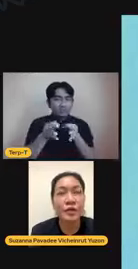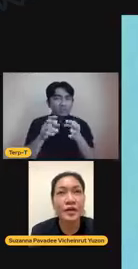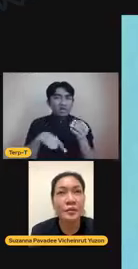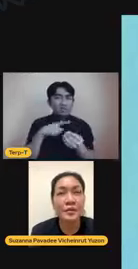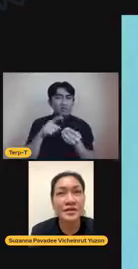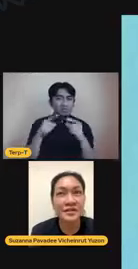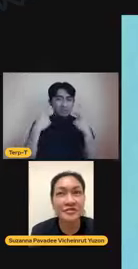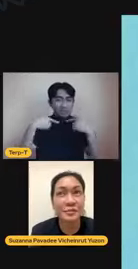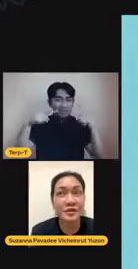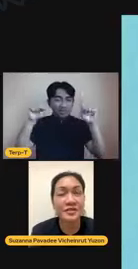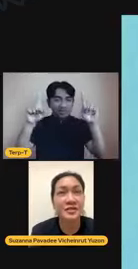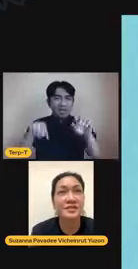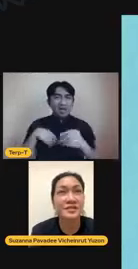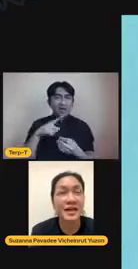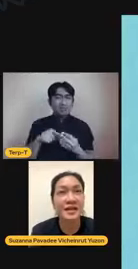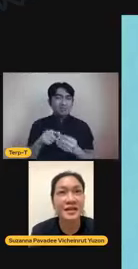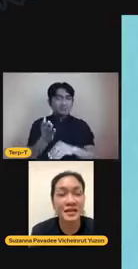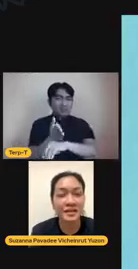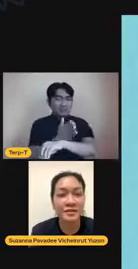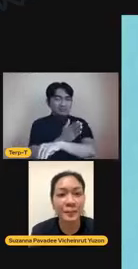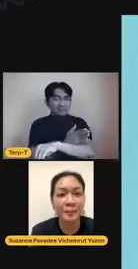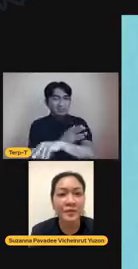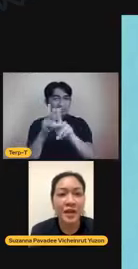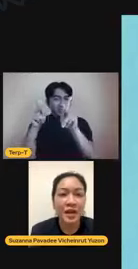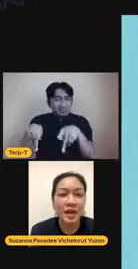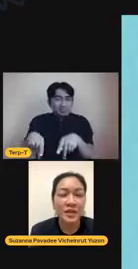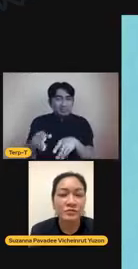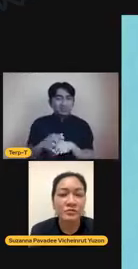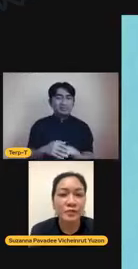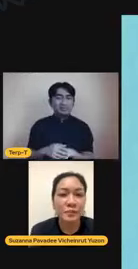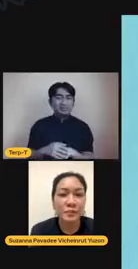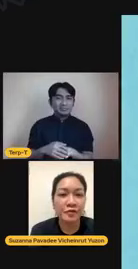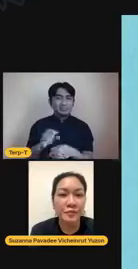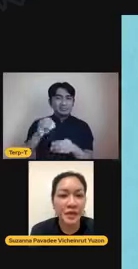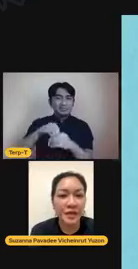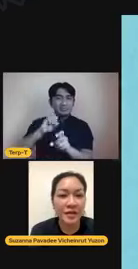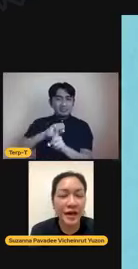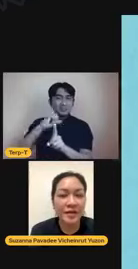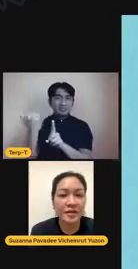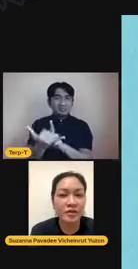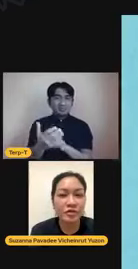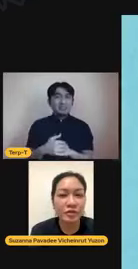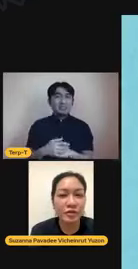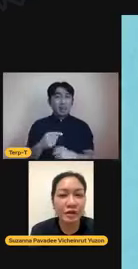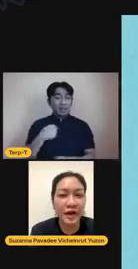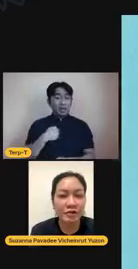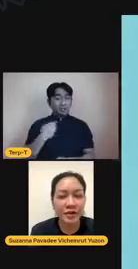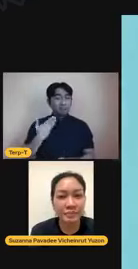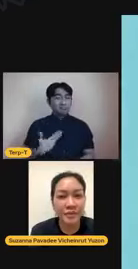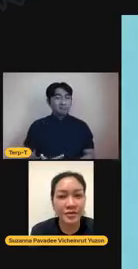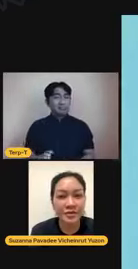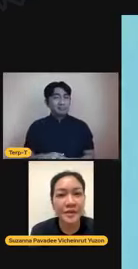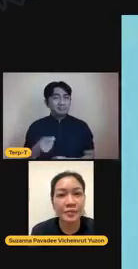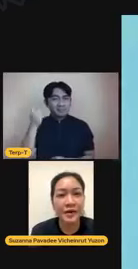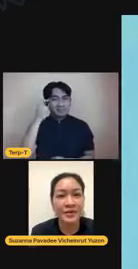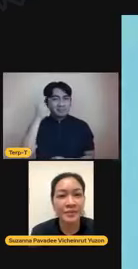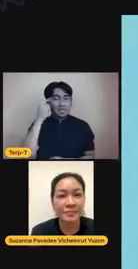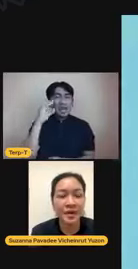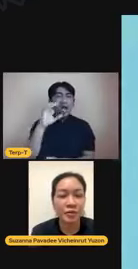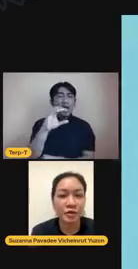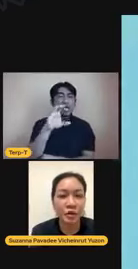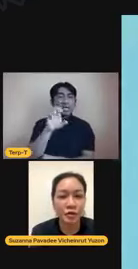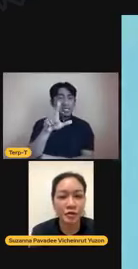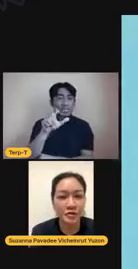is, or what a productive person in society is. For me, I use the acronym